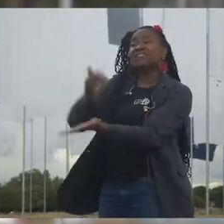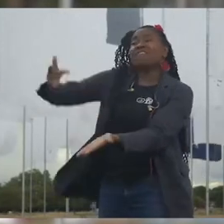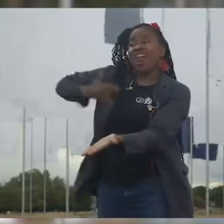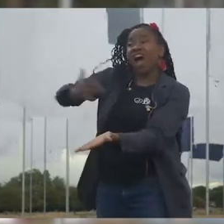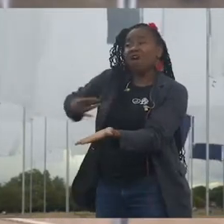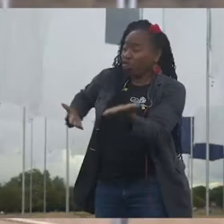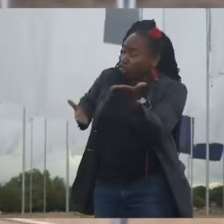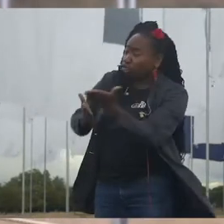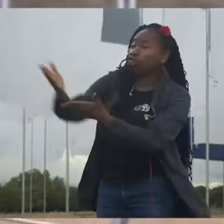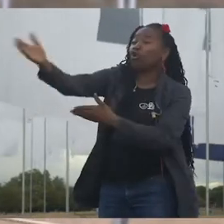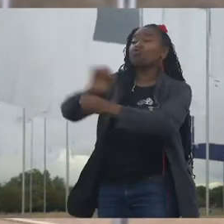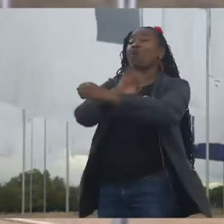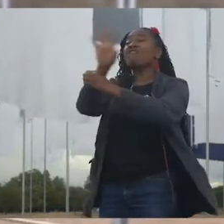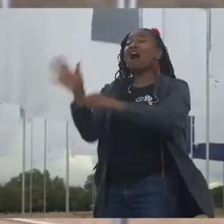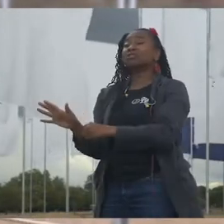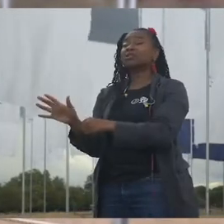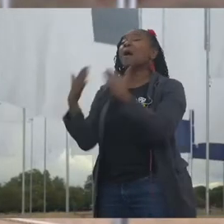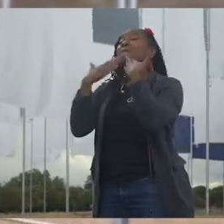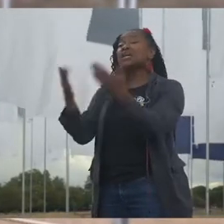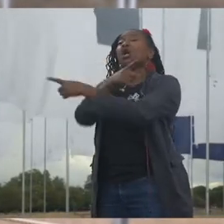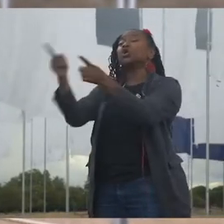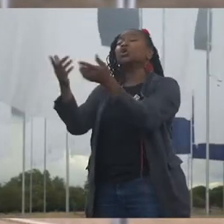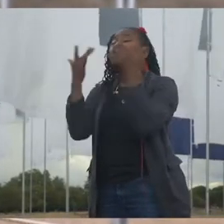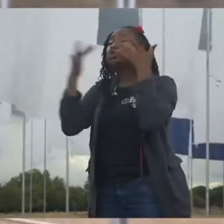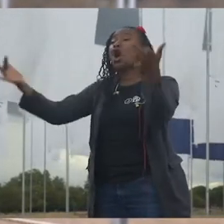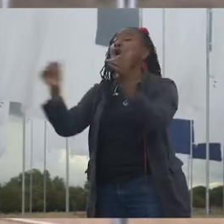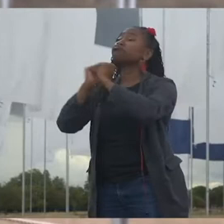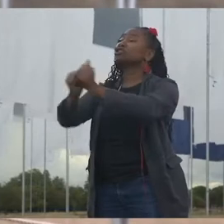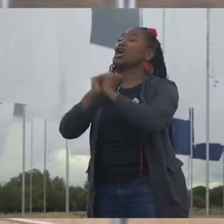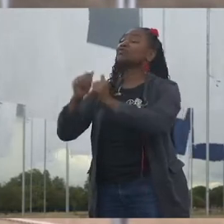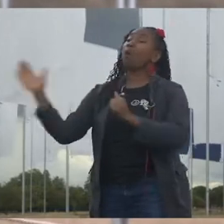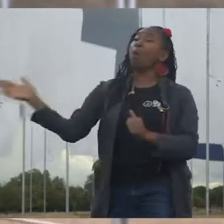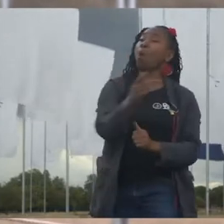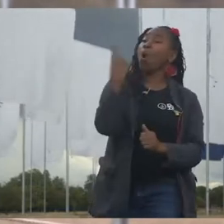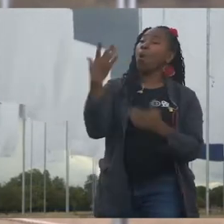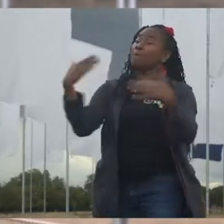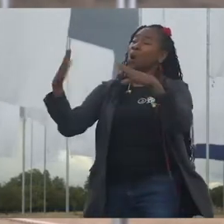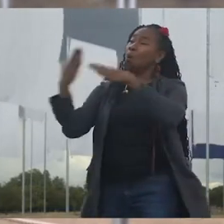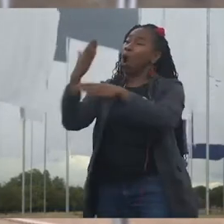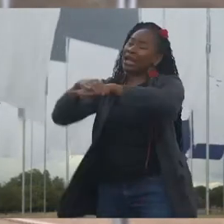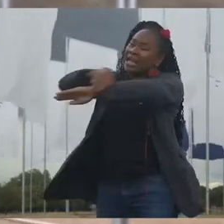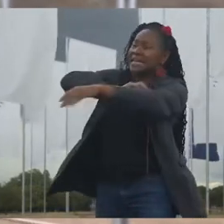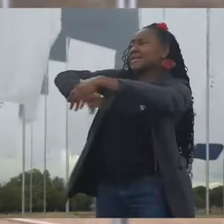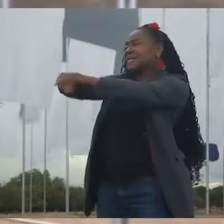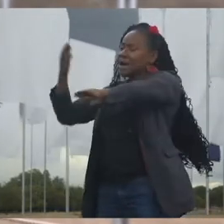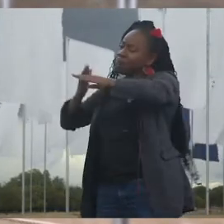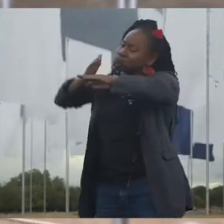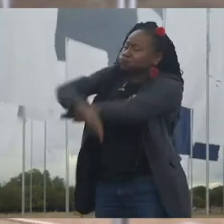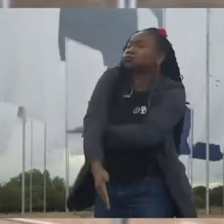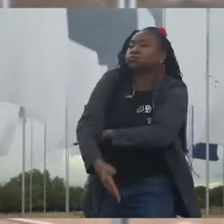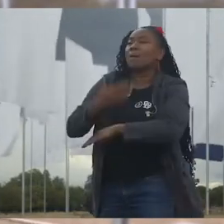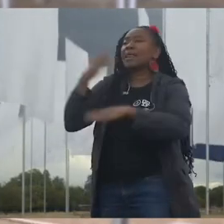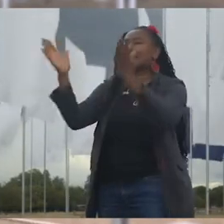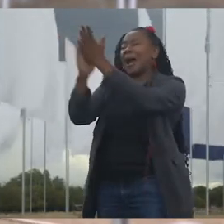period. Can I ask you all now please to show your appreciation for everyone who's worked so tirelessly for us in our community hub.